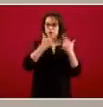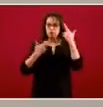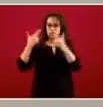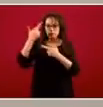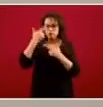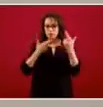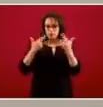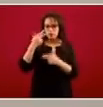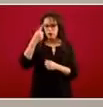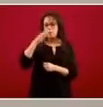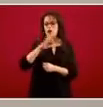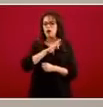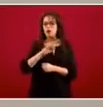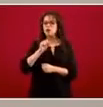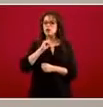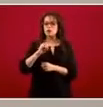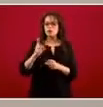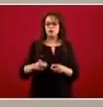conducted.